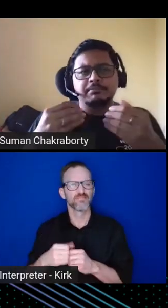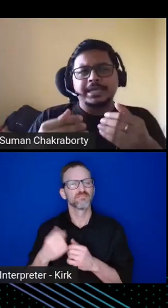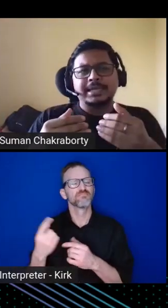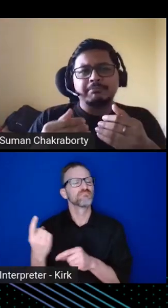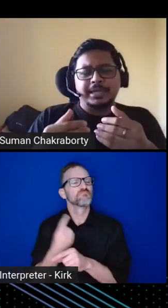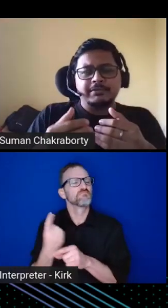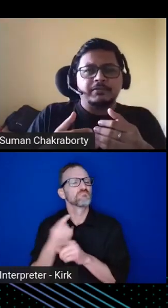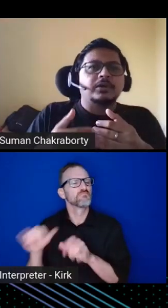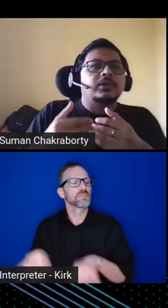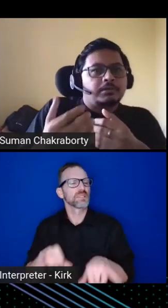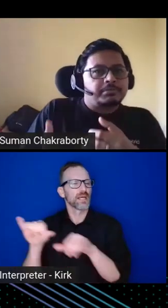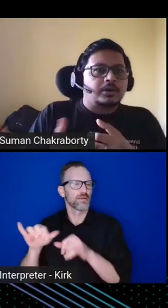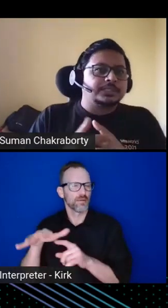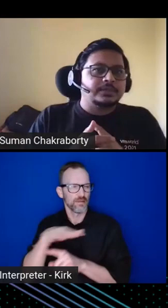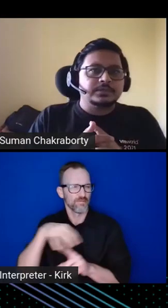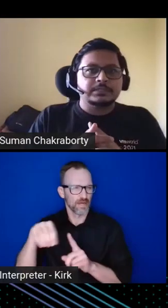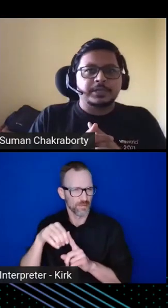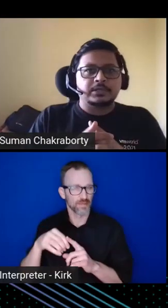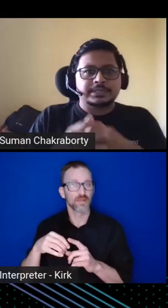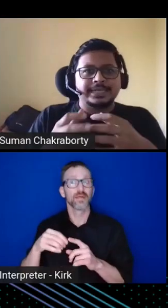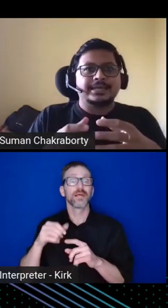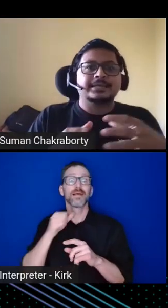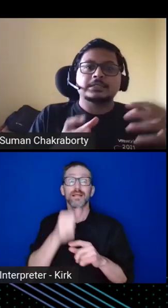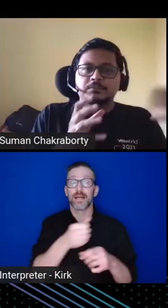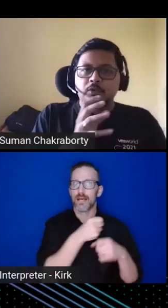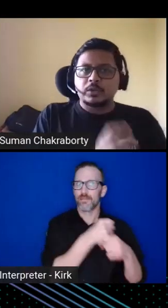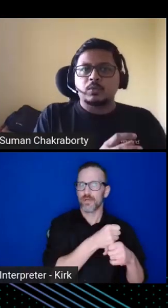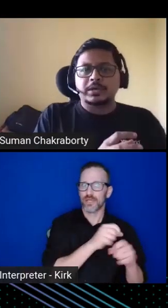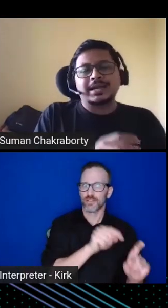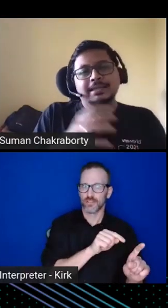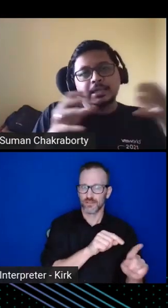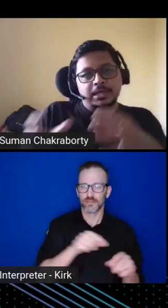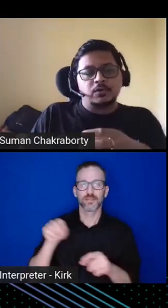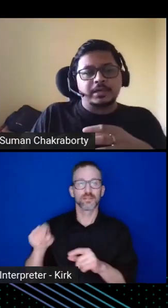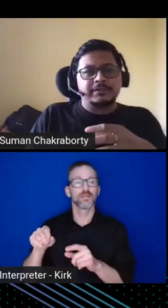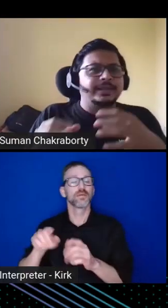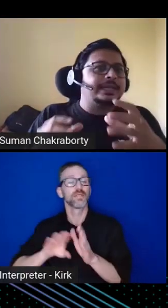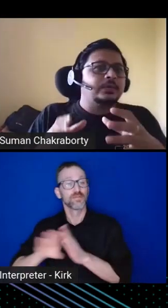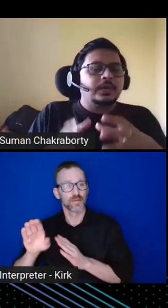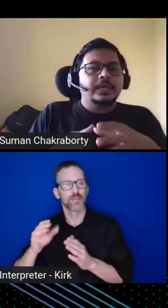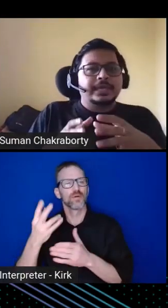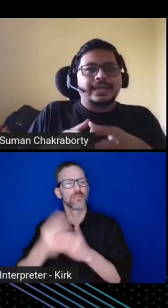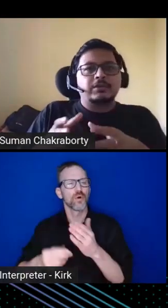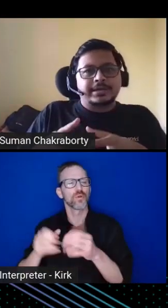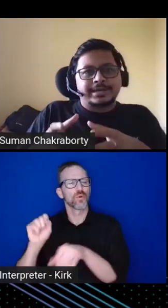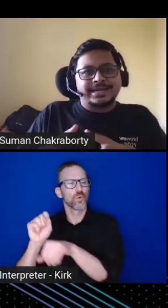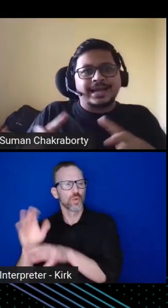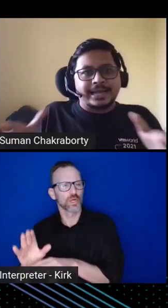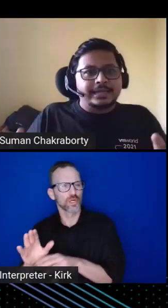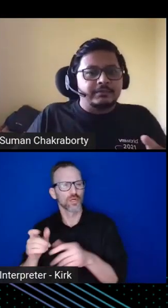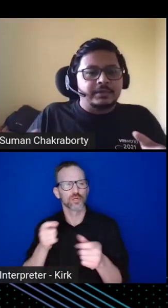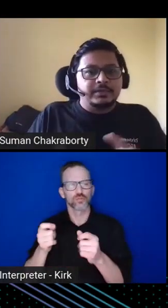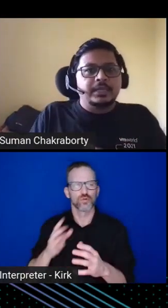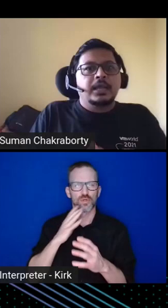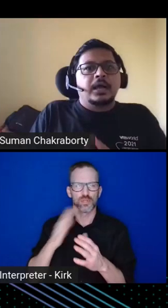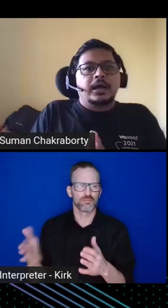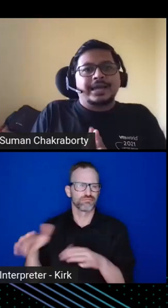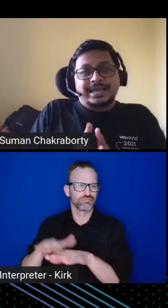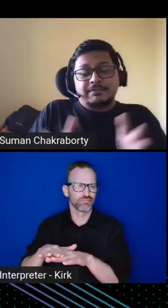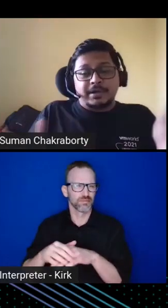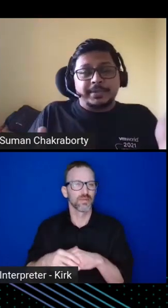is mainly meant for non-production users, because it contains both the worker and the controller defined, and you cannot create a highly